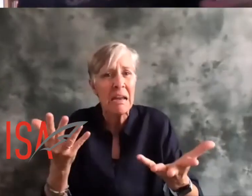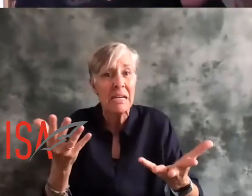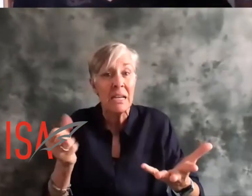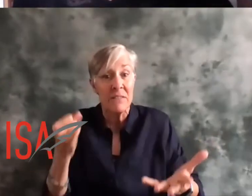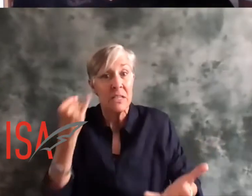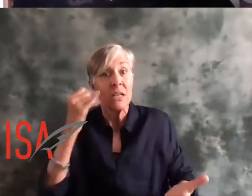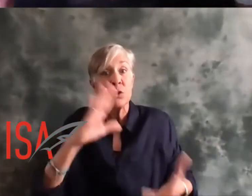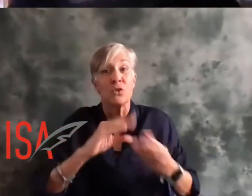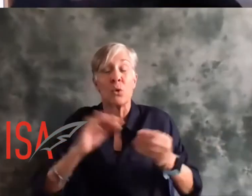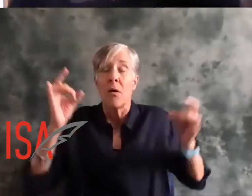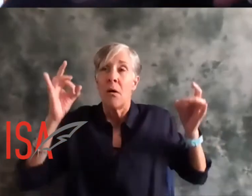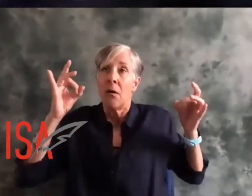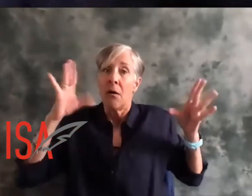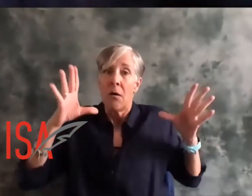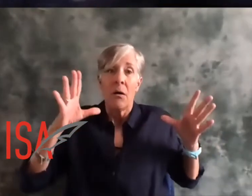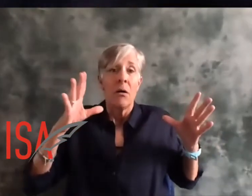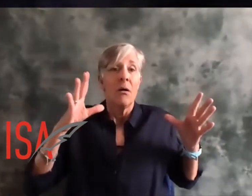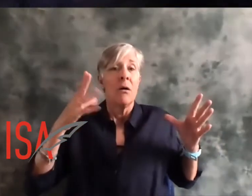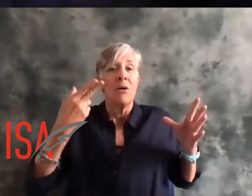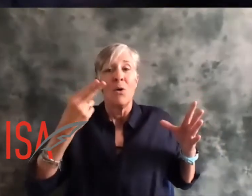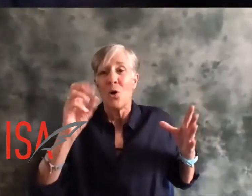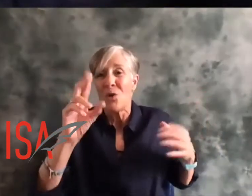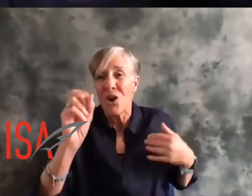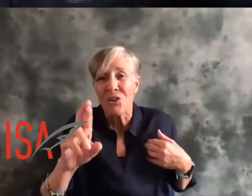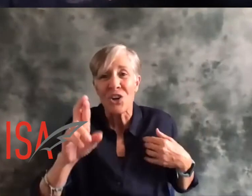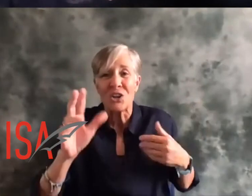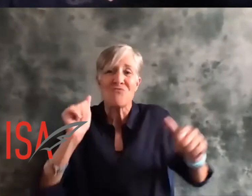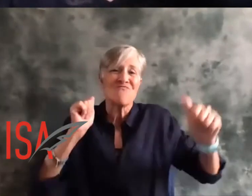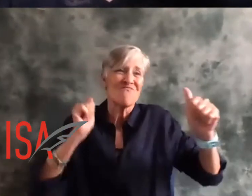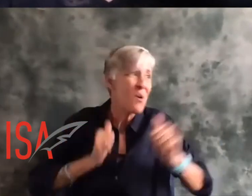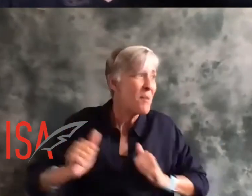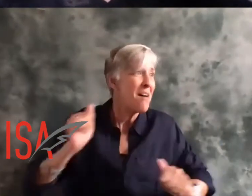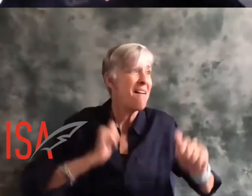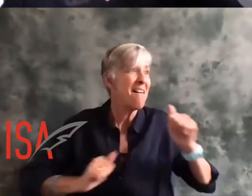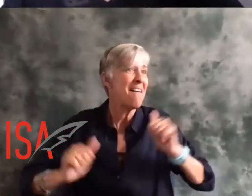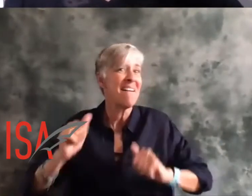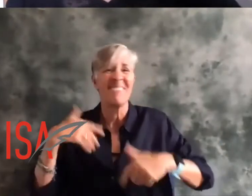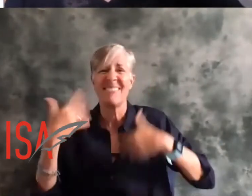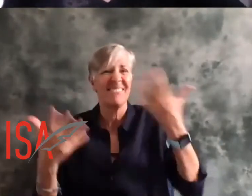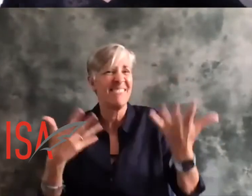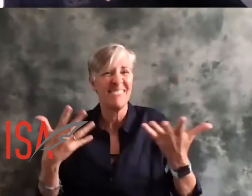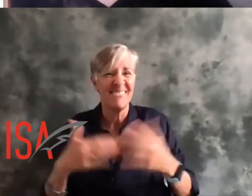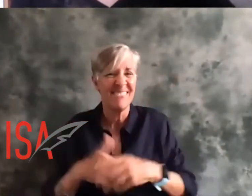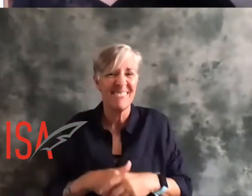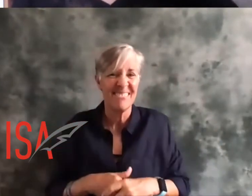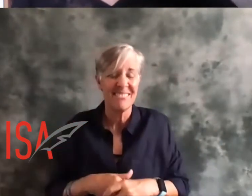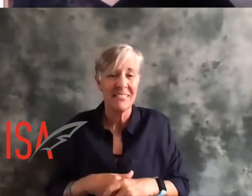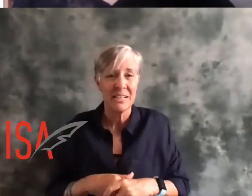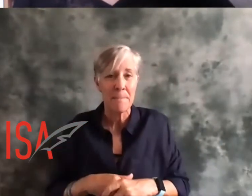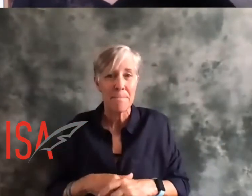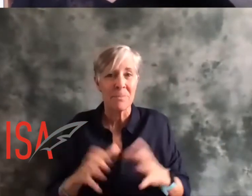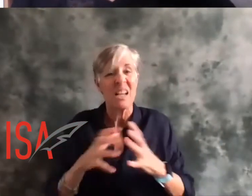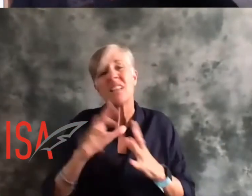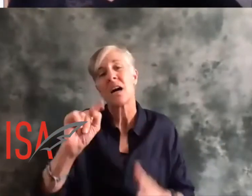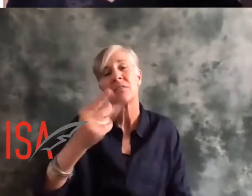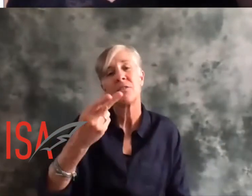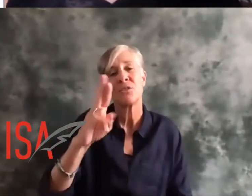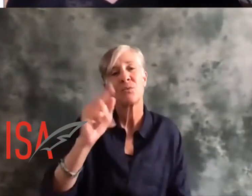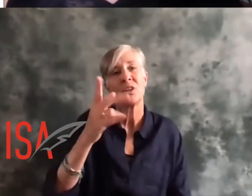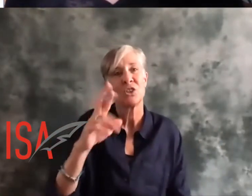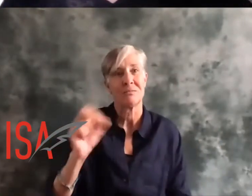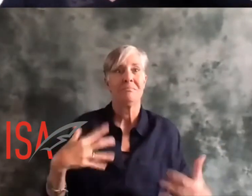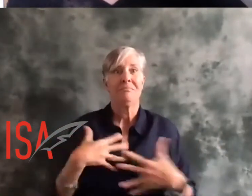terrible story of horror and drama, and you know, I work in a lot of thrillers and genres,